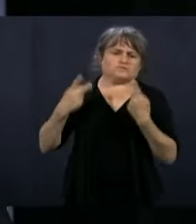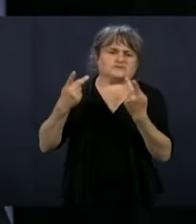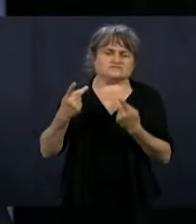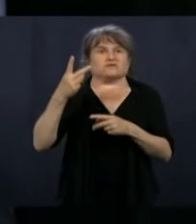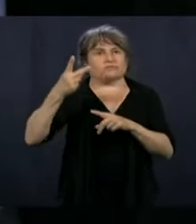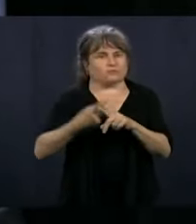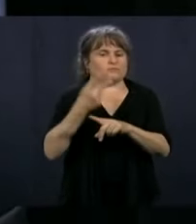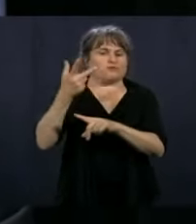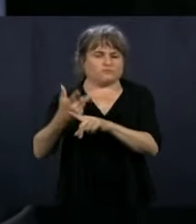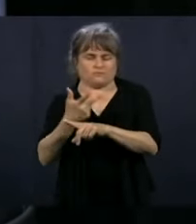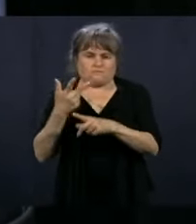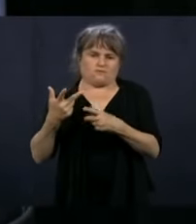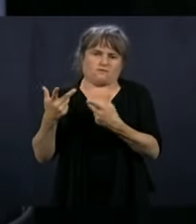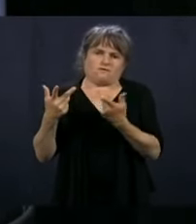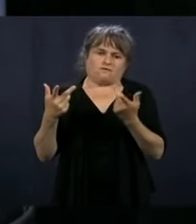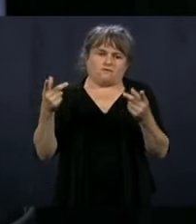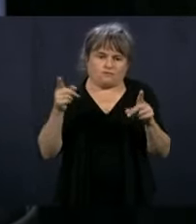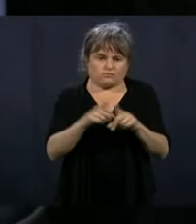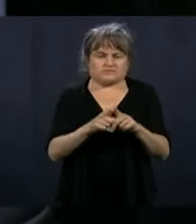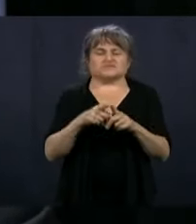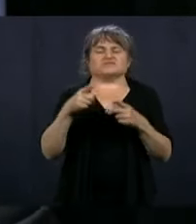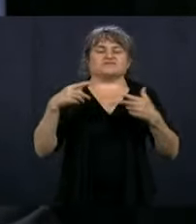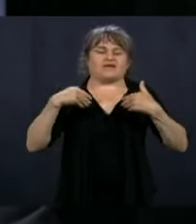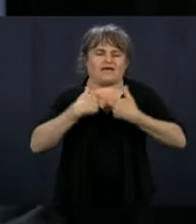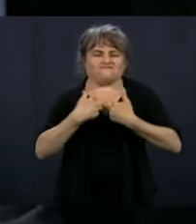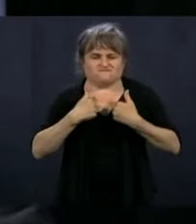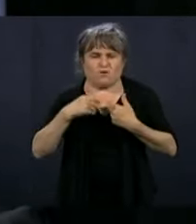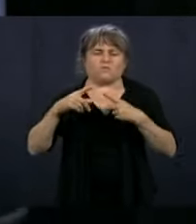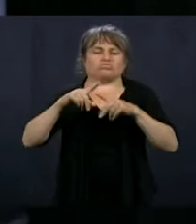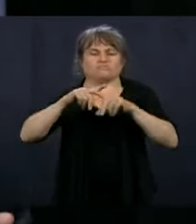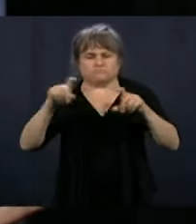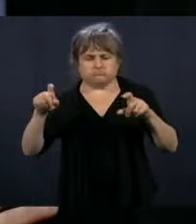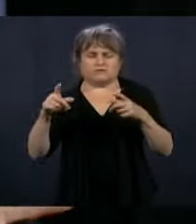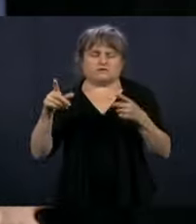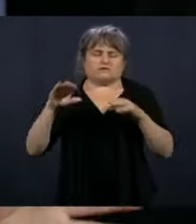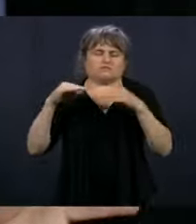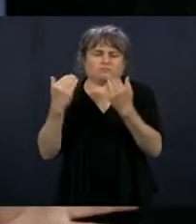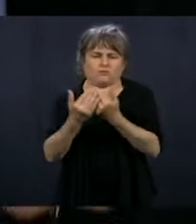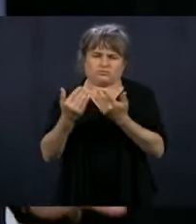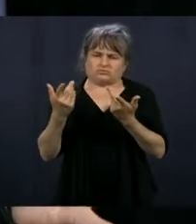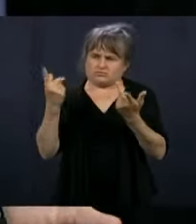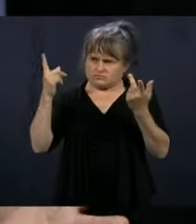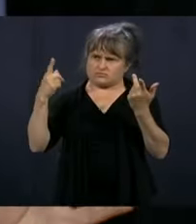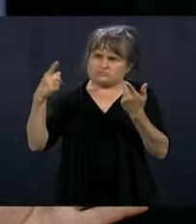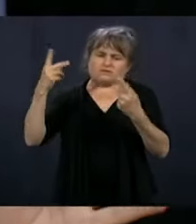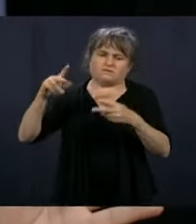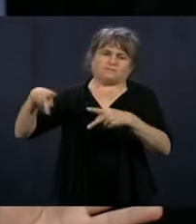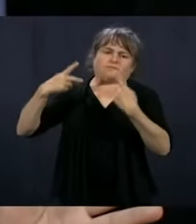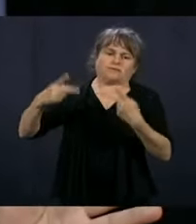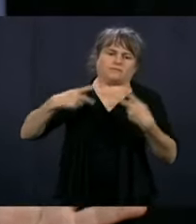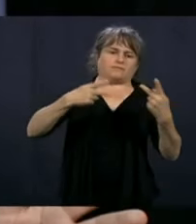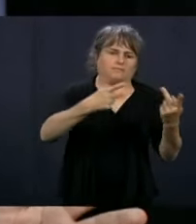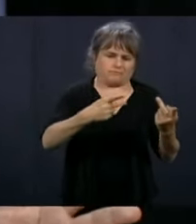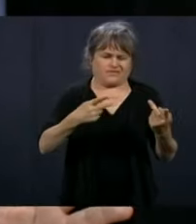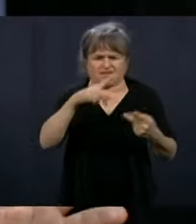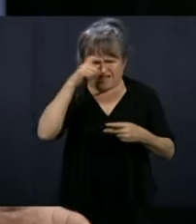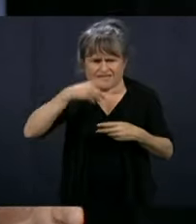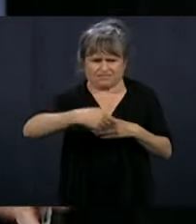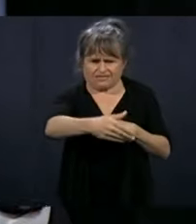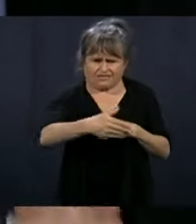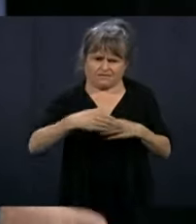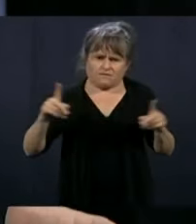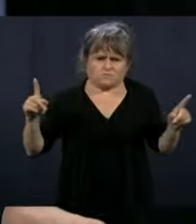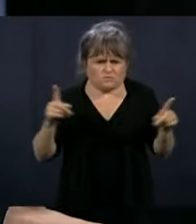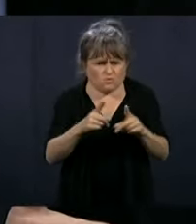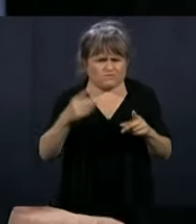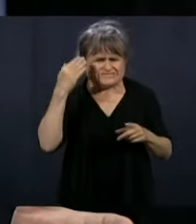And I'm skipping over other sectors, fauna, depending. So if we wish to, summer doesn't last